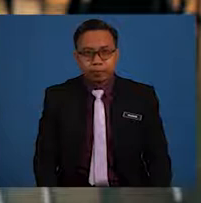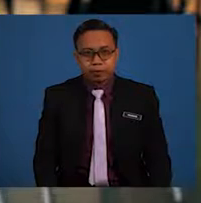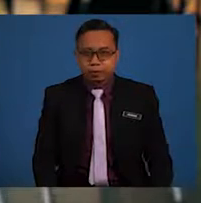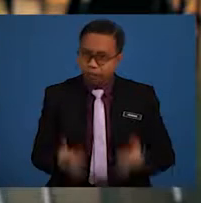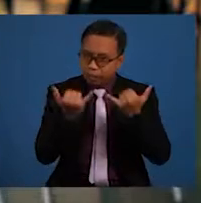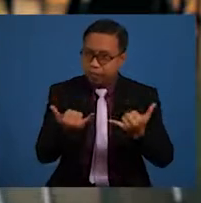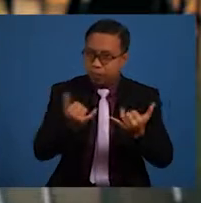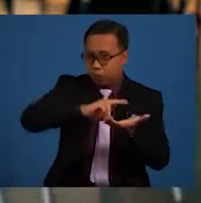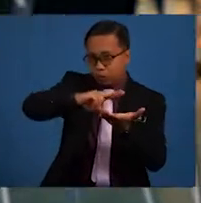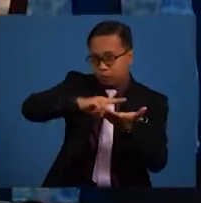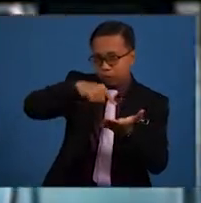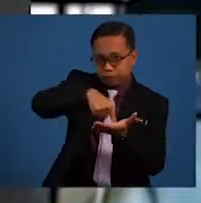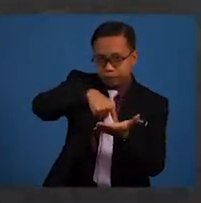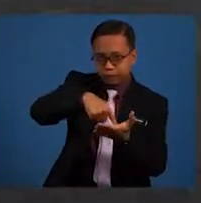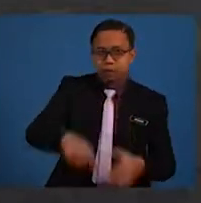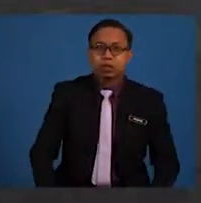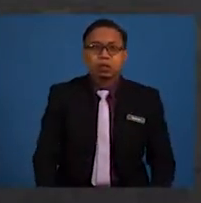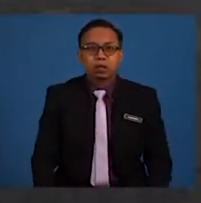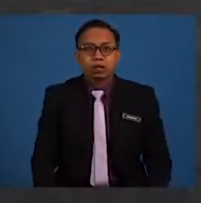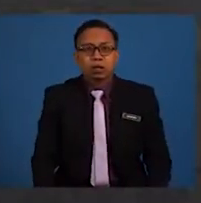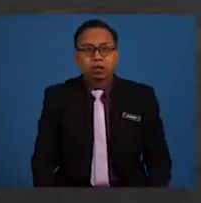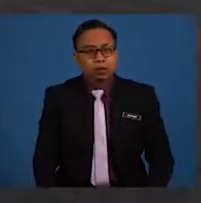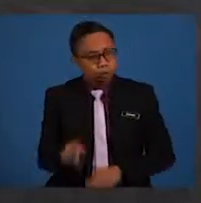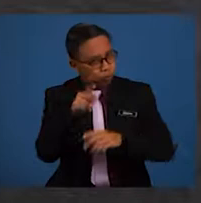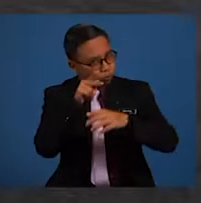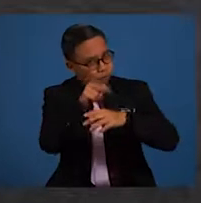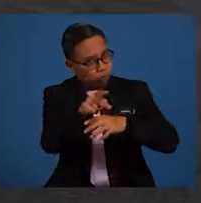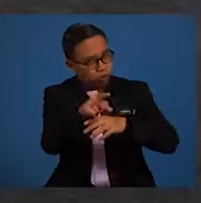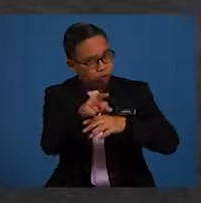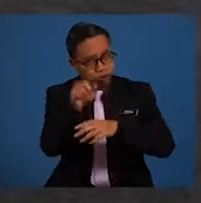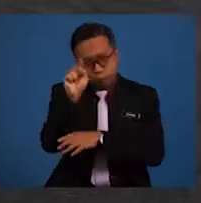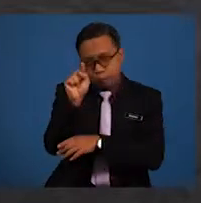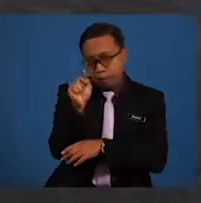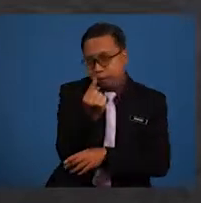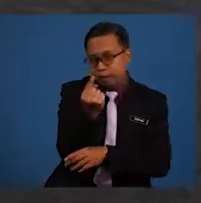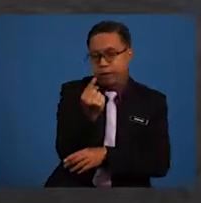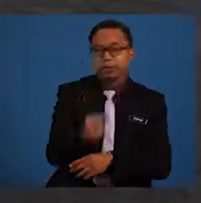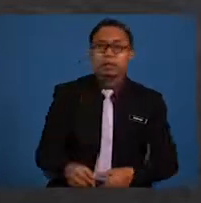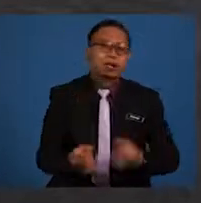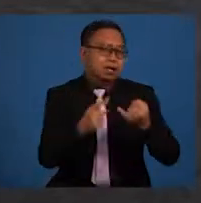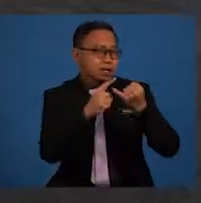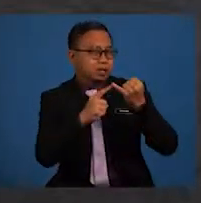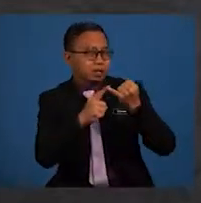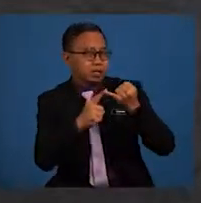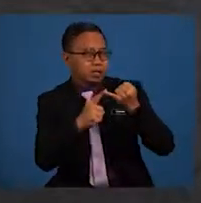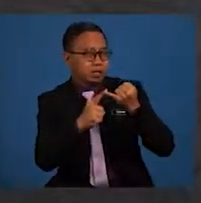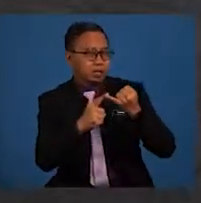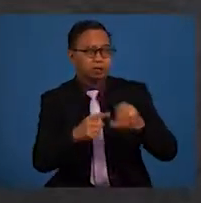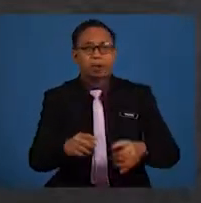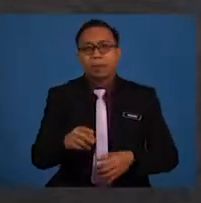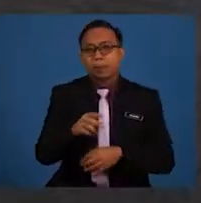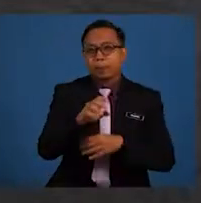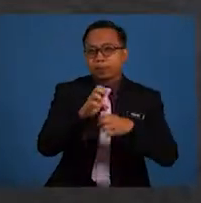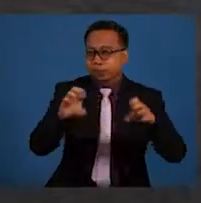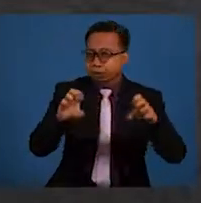Now read this. With the punctuation comma and the exclamation mark